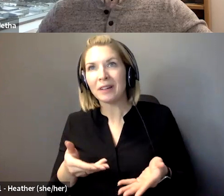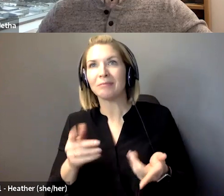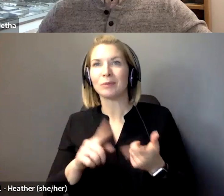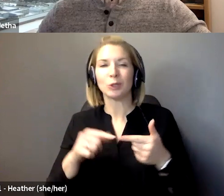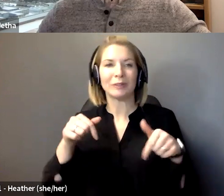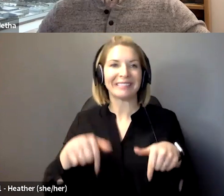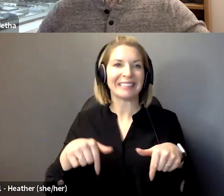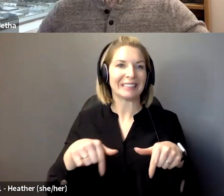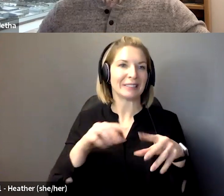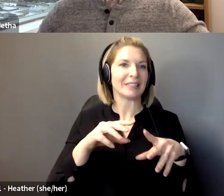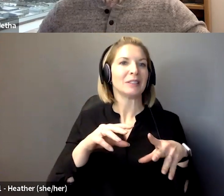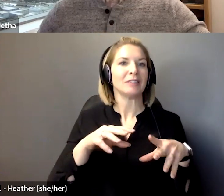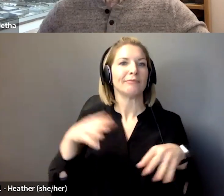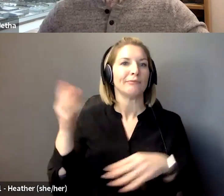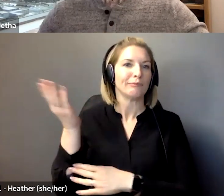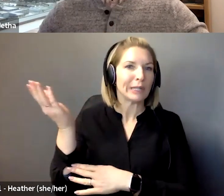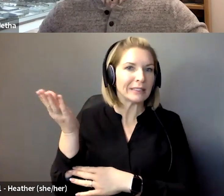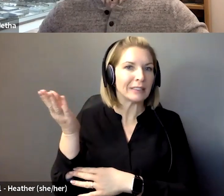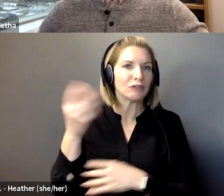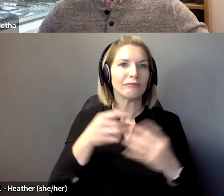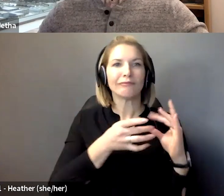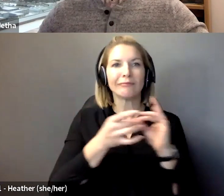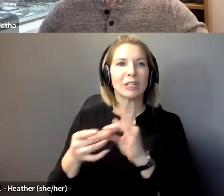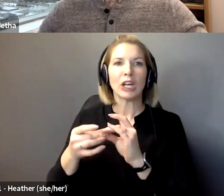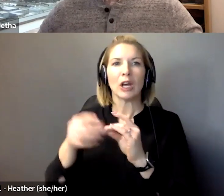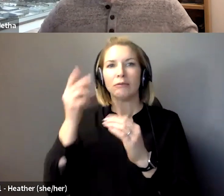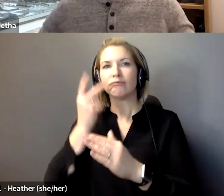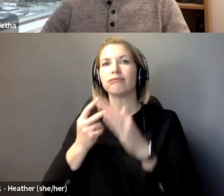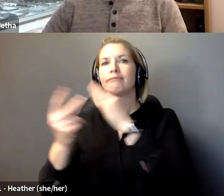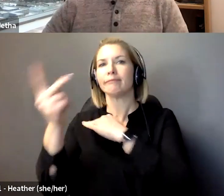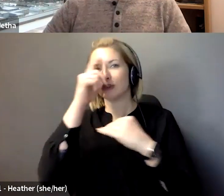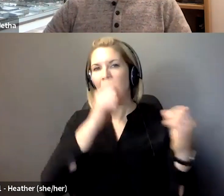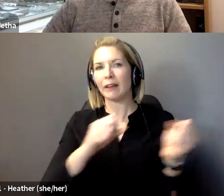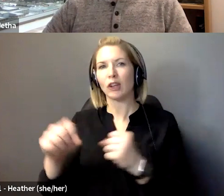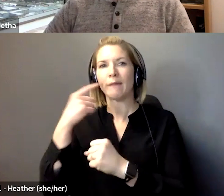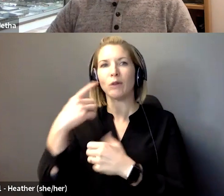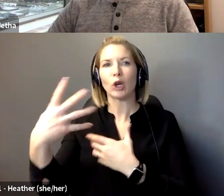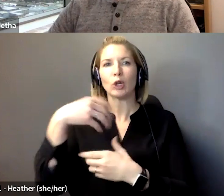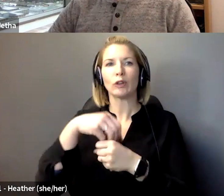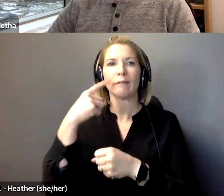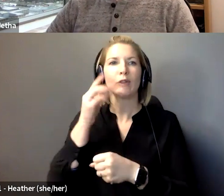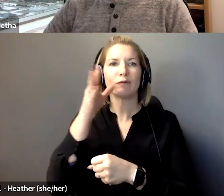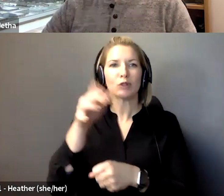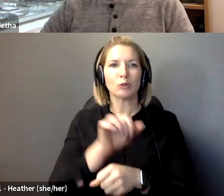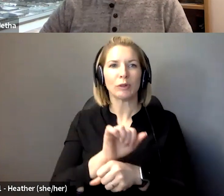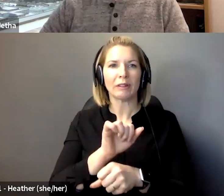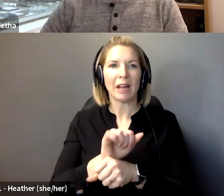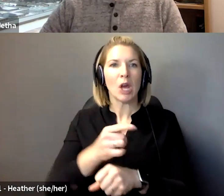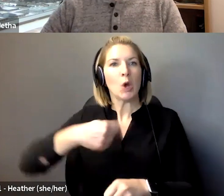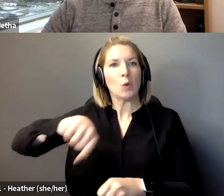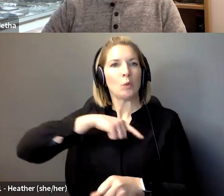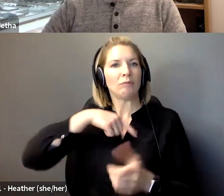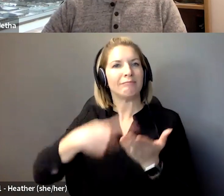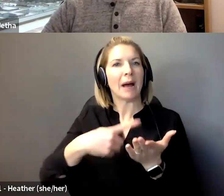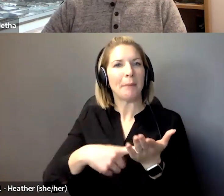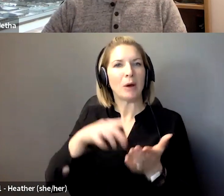session, Forecasting Strategies for Inclusion in the Future of Work, Preliminary Findings from a Delphi Study.